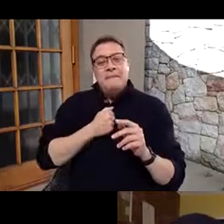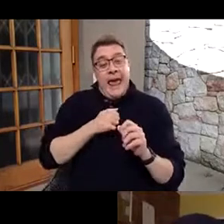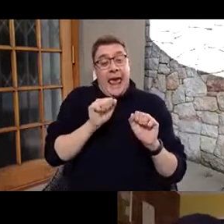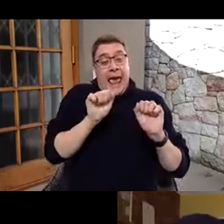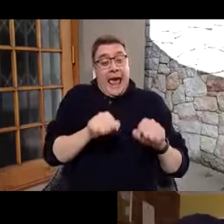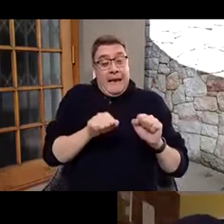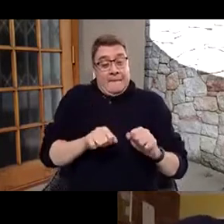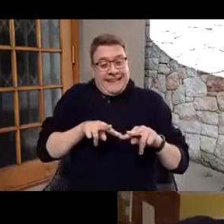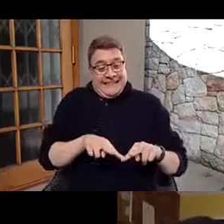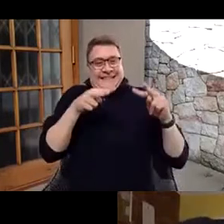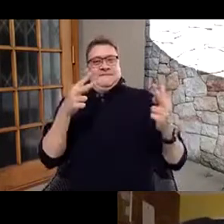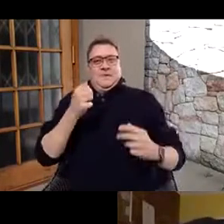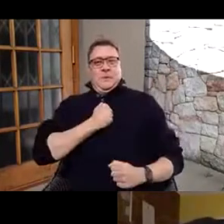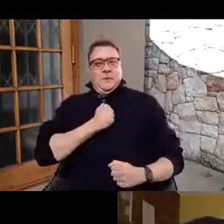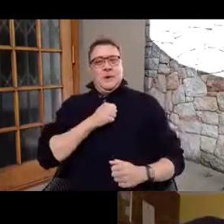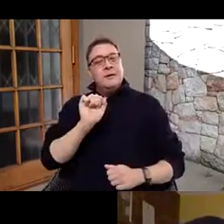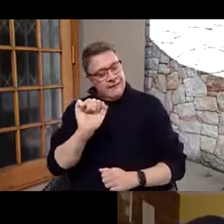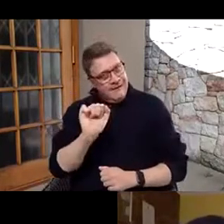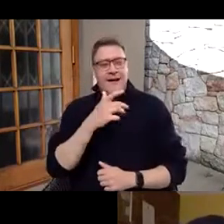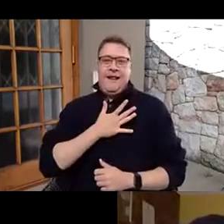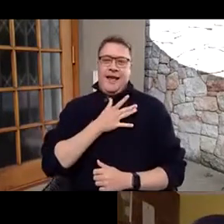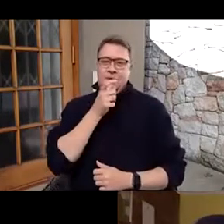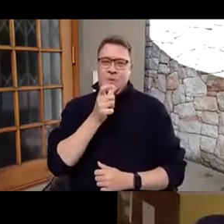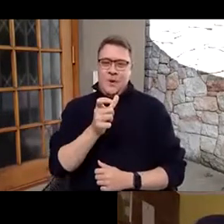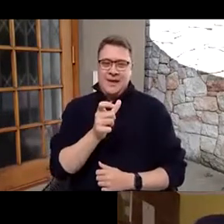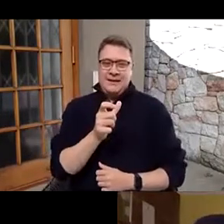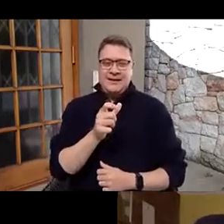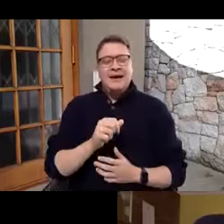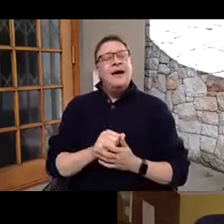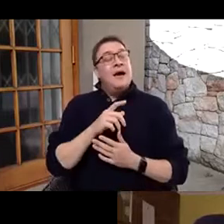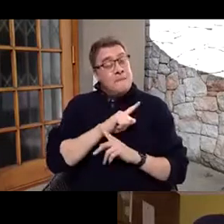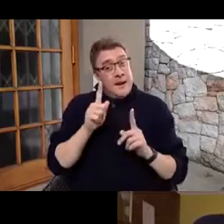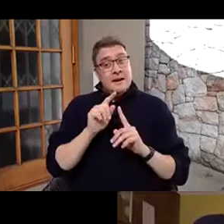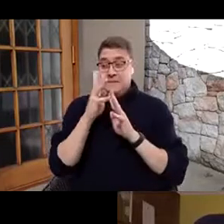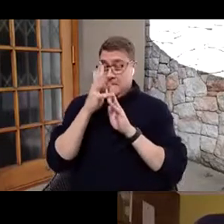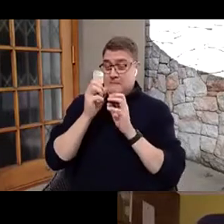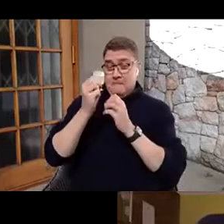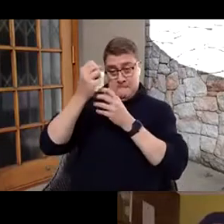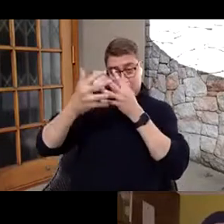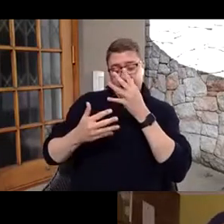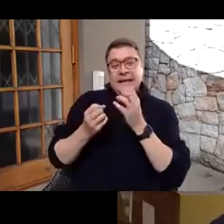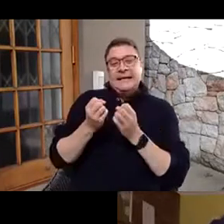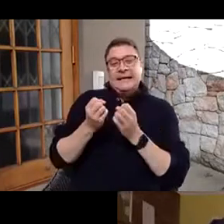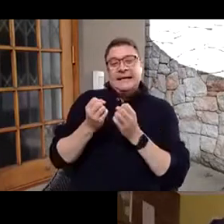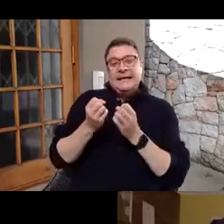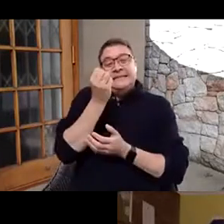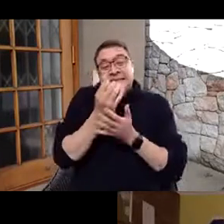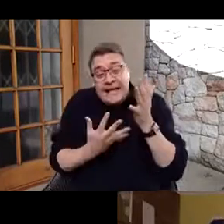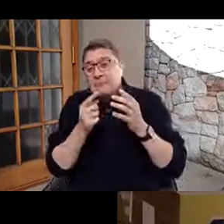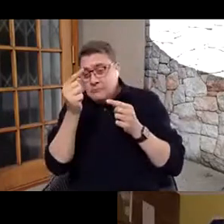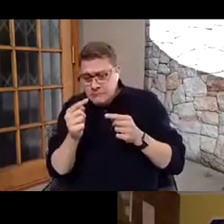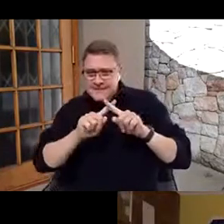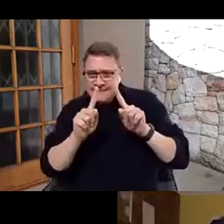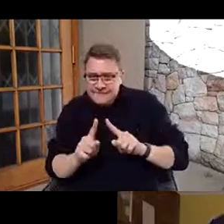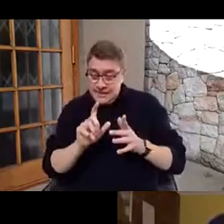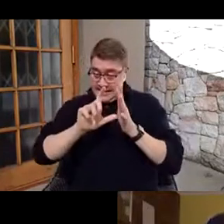saying, is even though everybody on this panel today has some sort of a disability, you're not